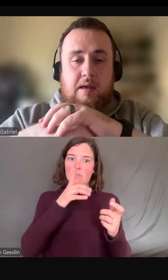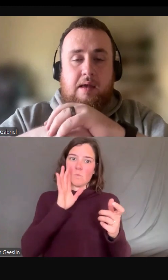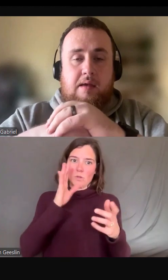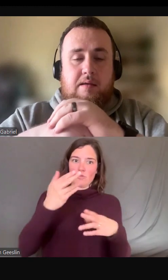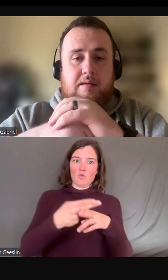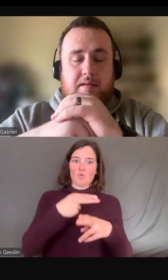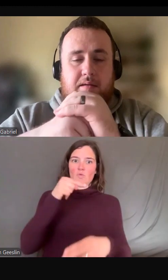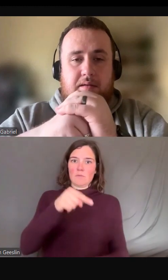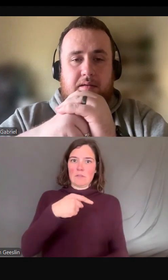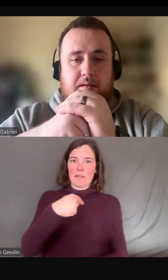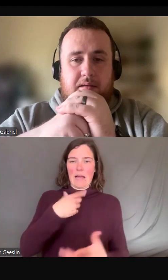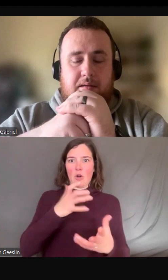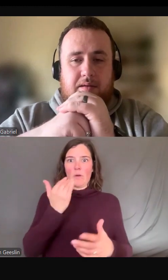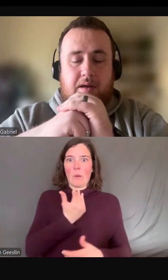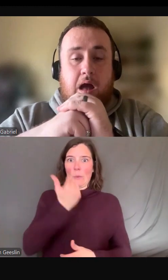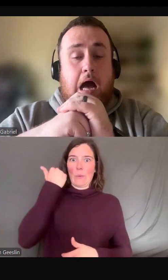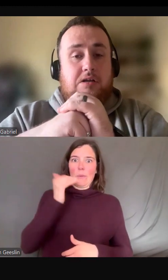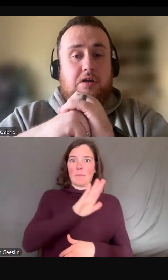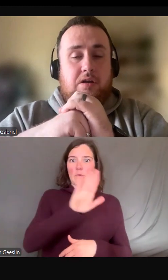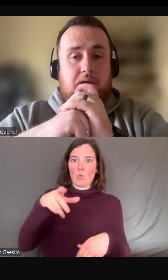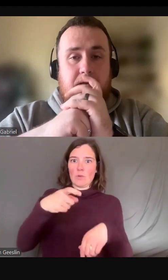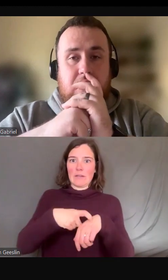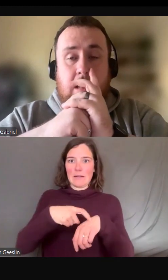I'm not taking up a bunch of other people's time, but